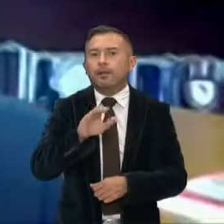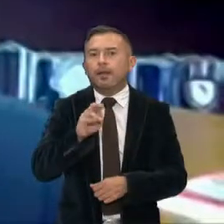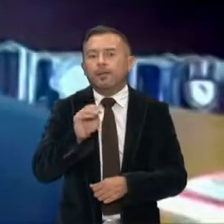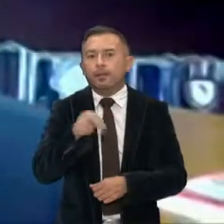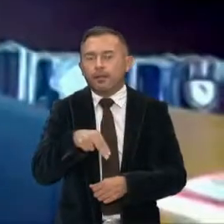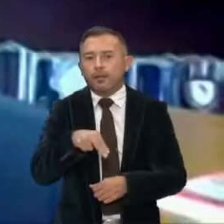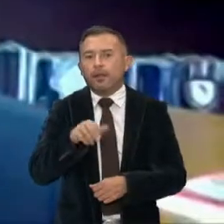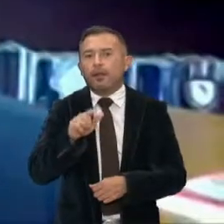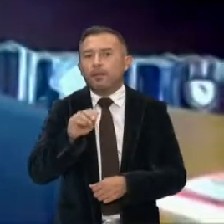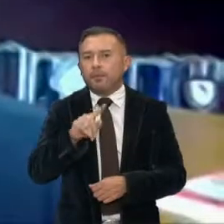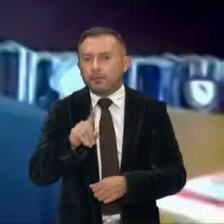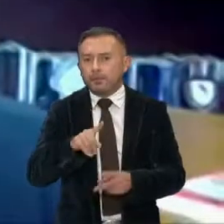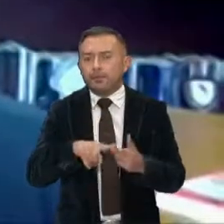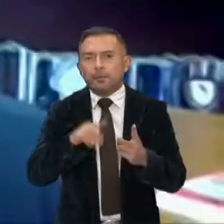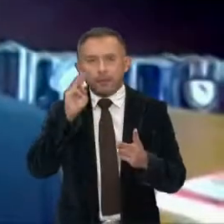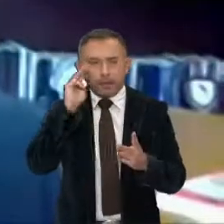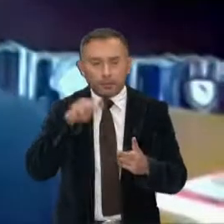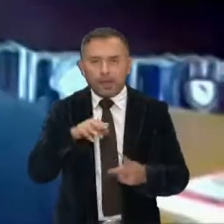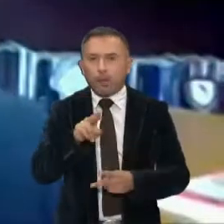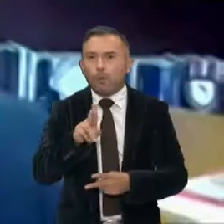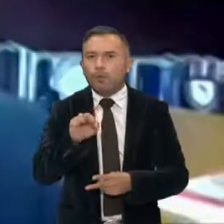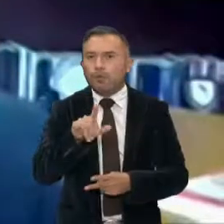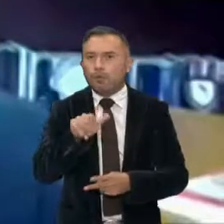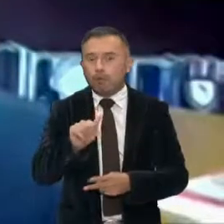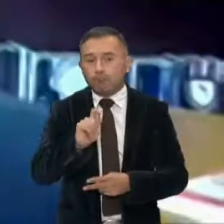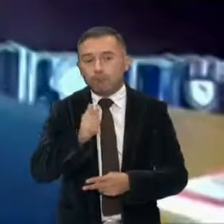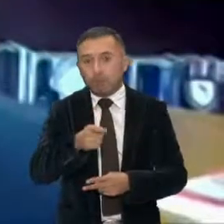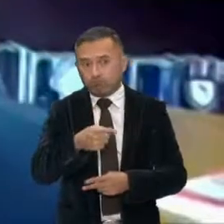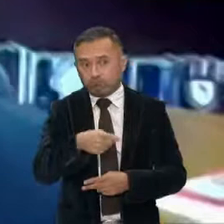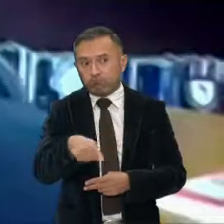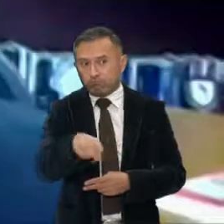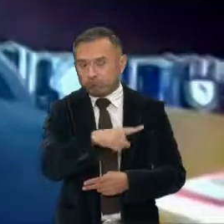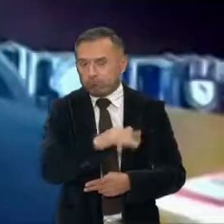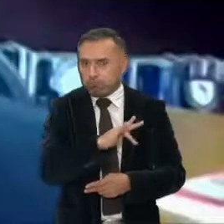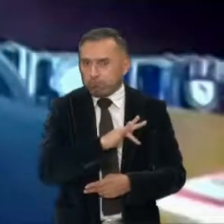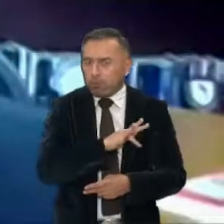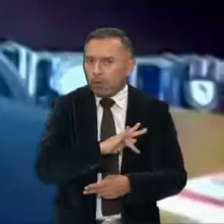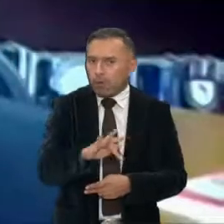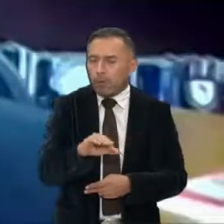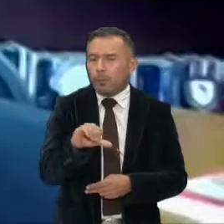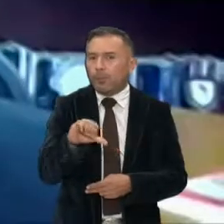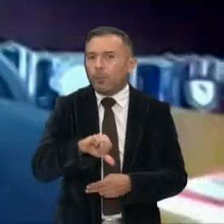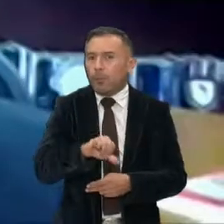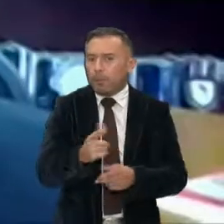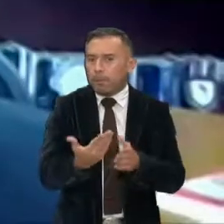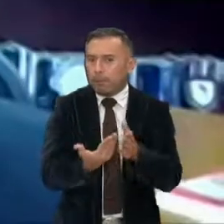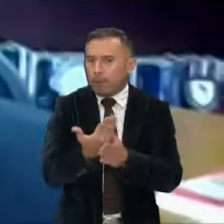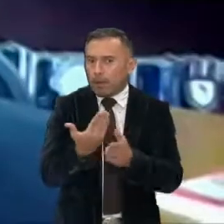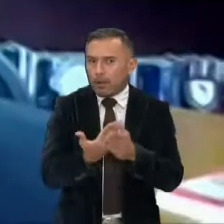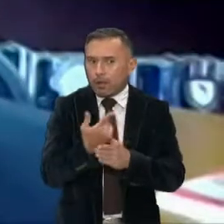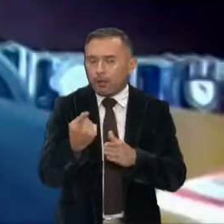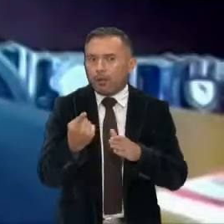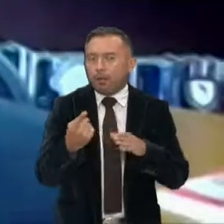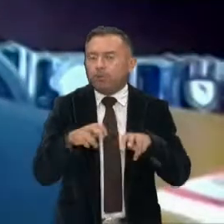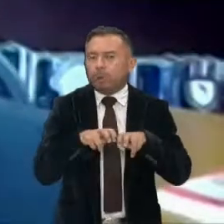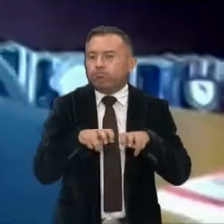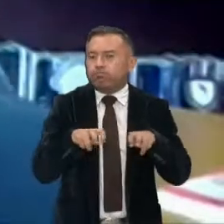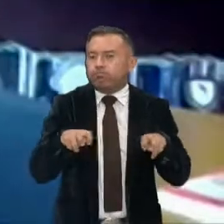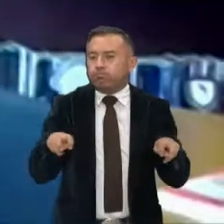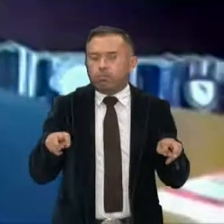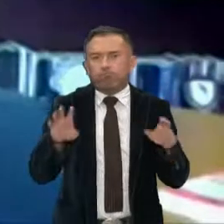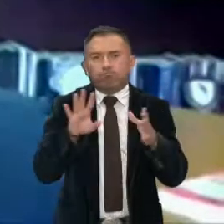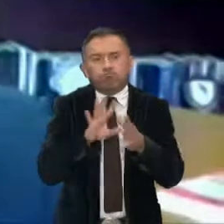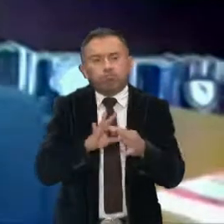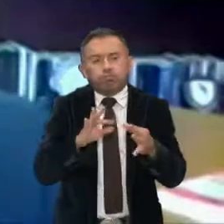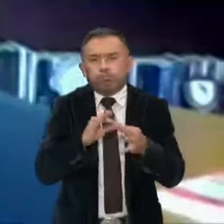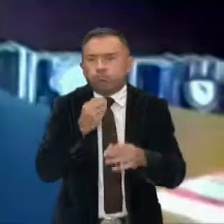and Dr. Mari Carmen Alanís, Professor Ovilla that has made